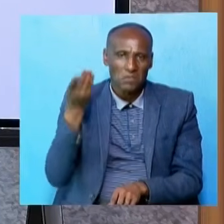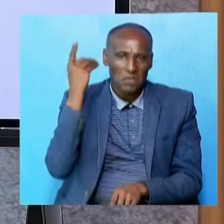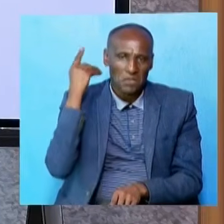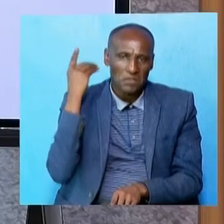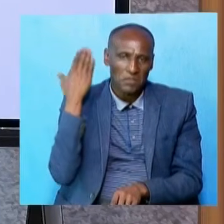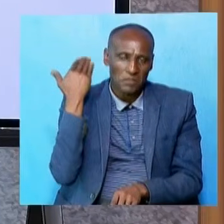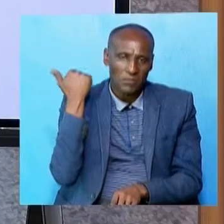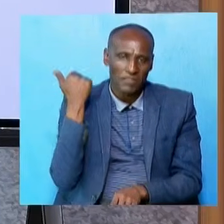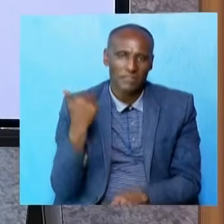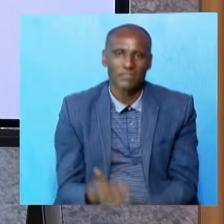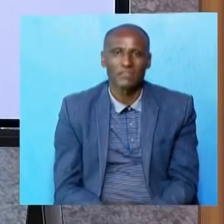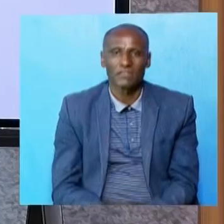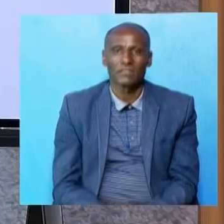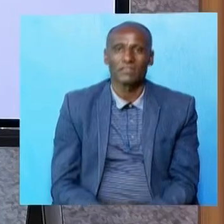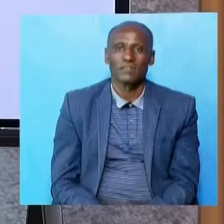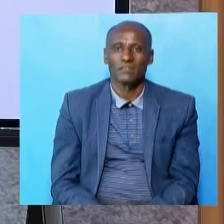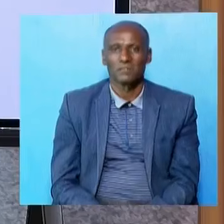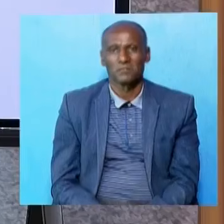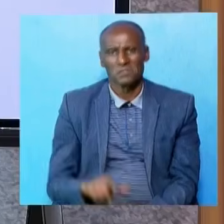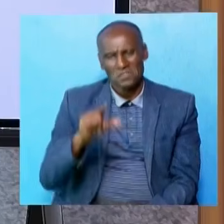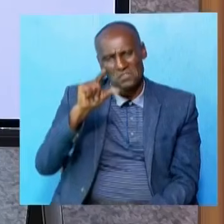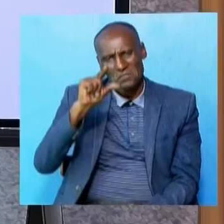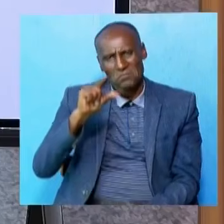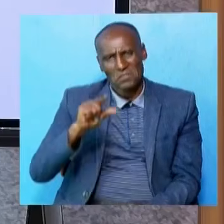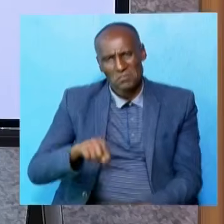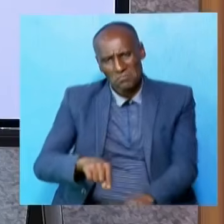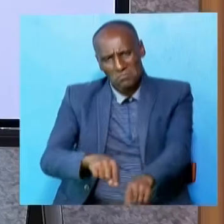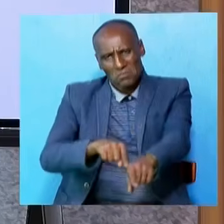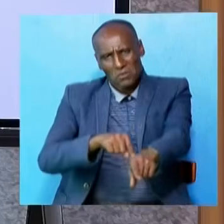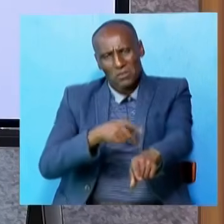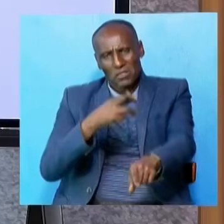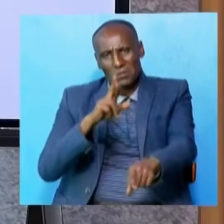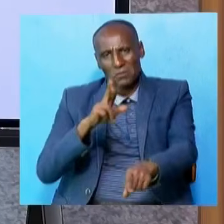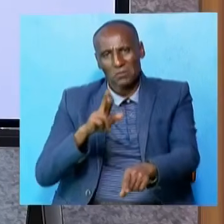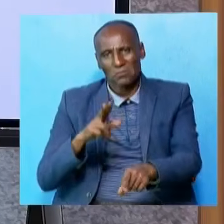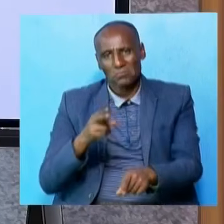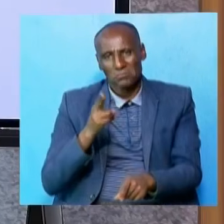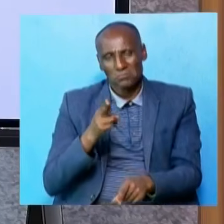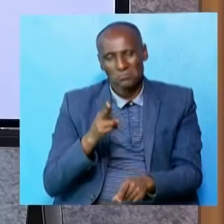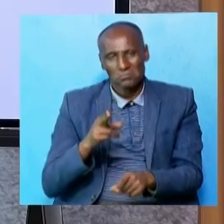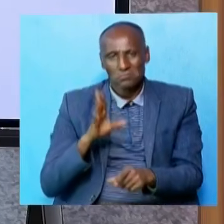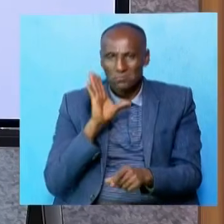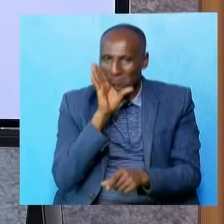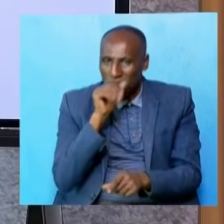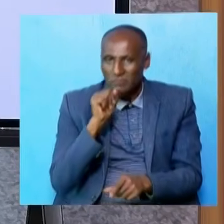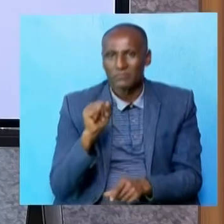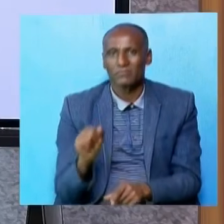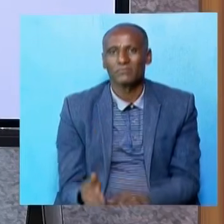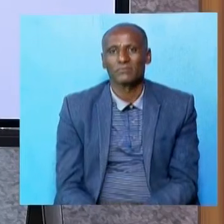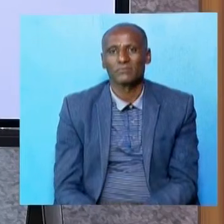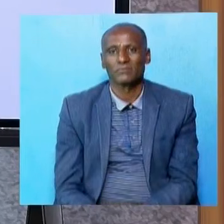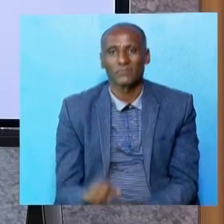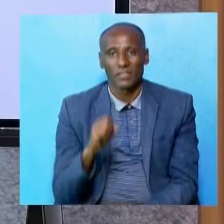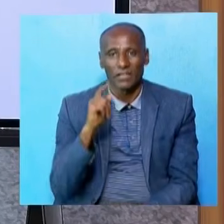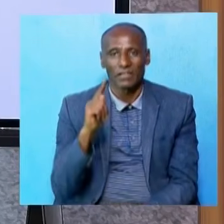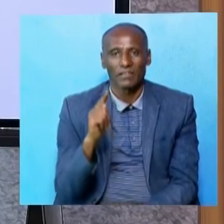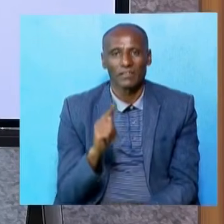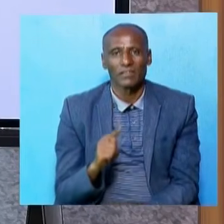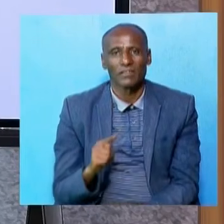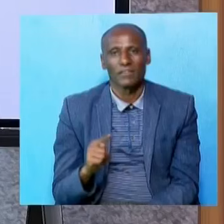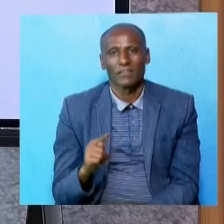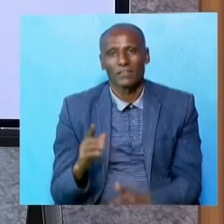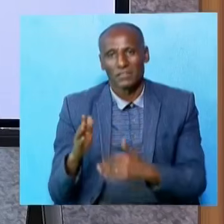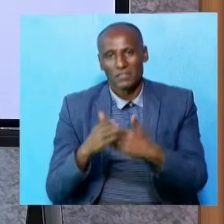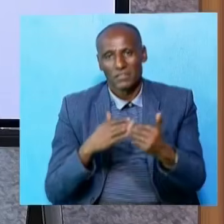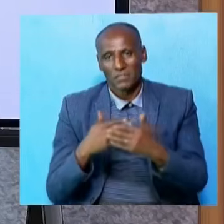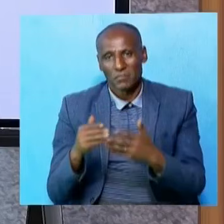A little bit time or a little bit longer. That's what makes it different from the simple past. Yes? Simple past, the action